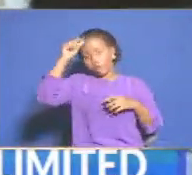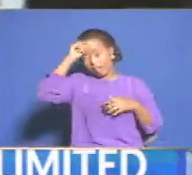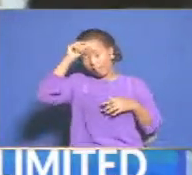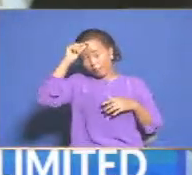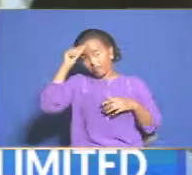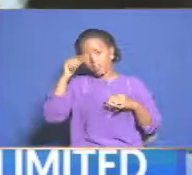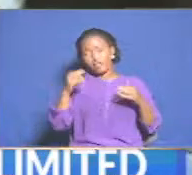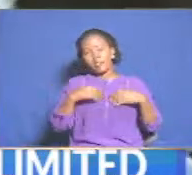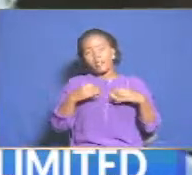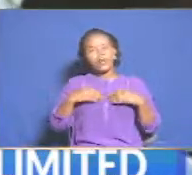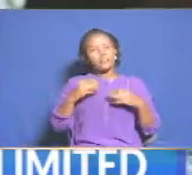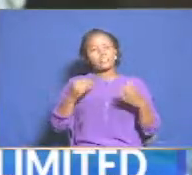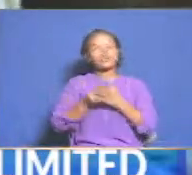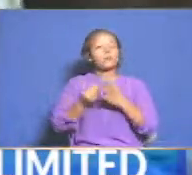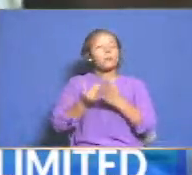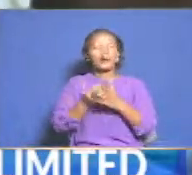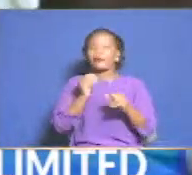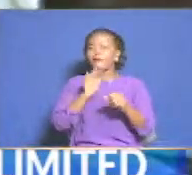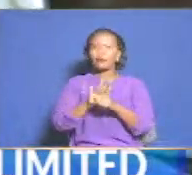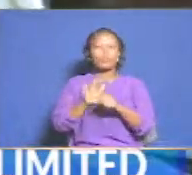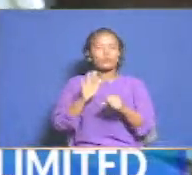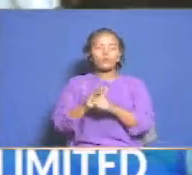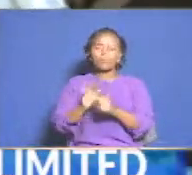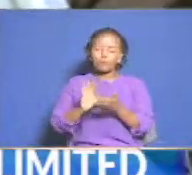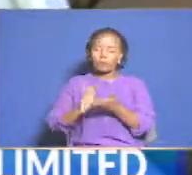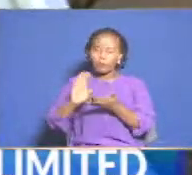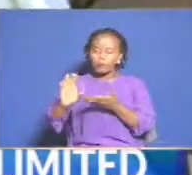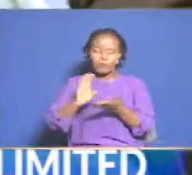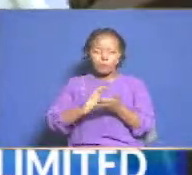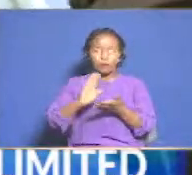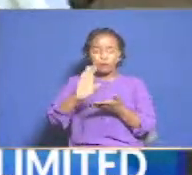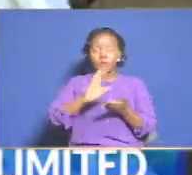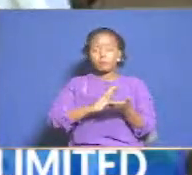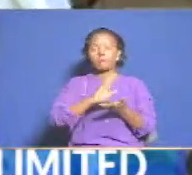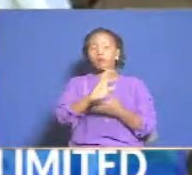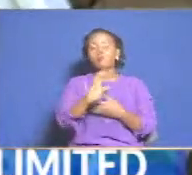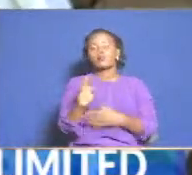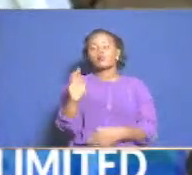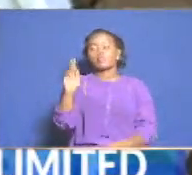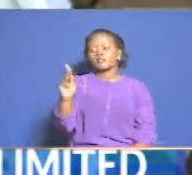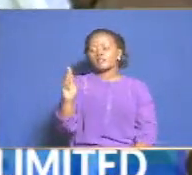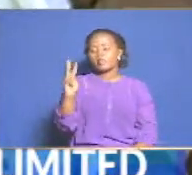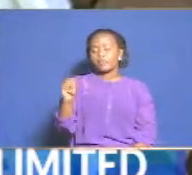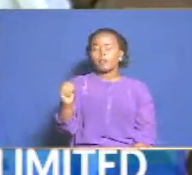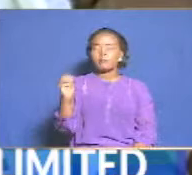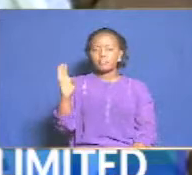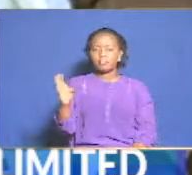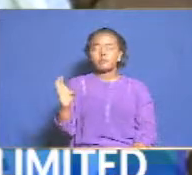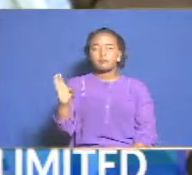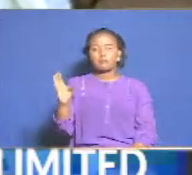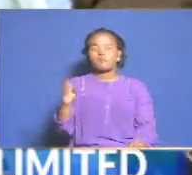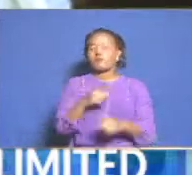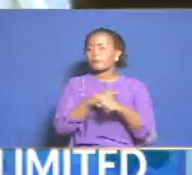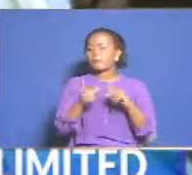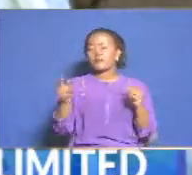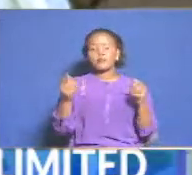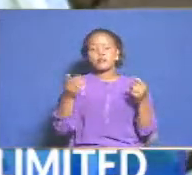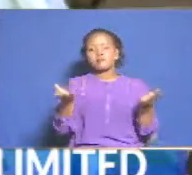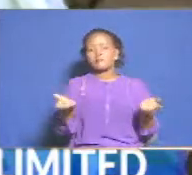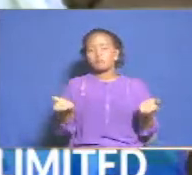had pumped billions of shillings into the Kenya Meat Commission, but